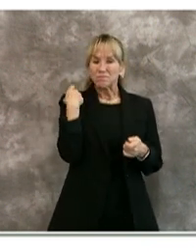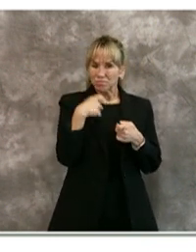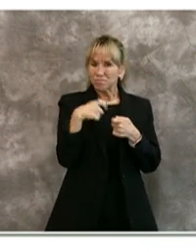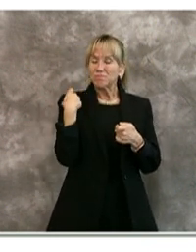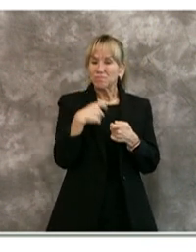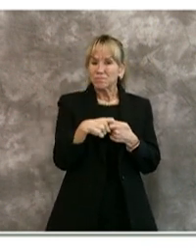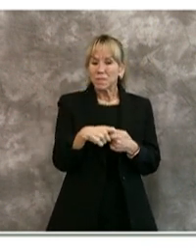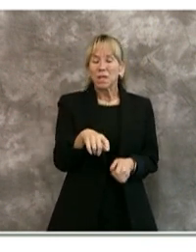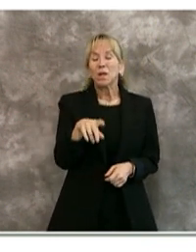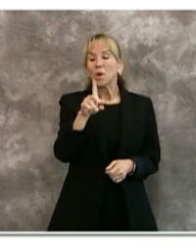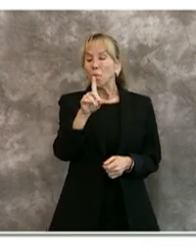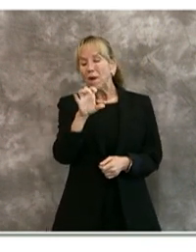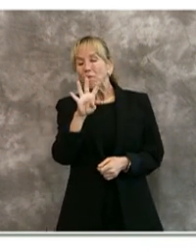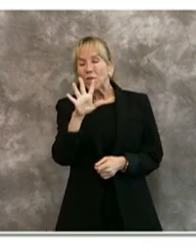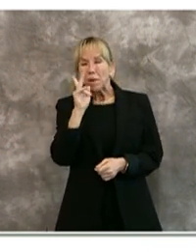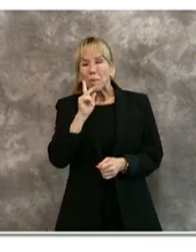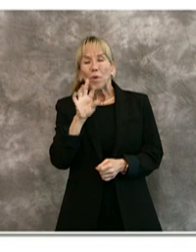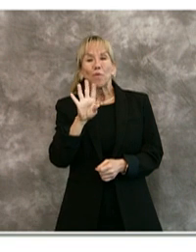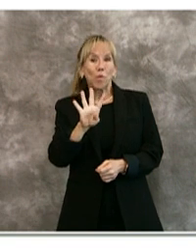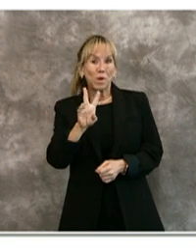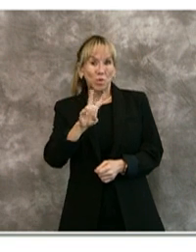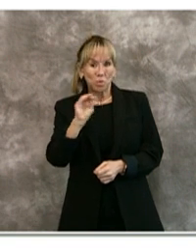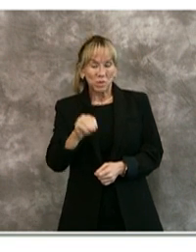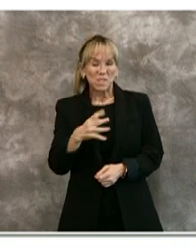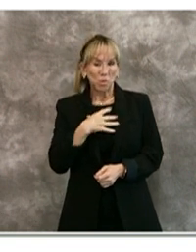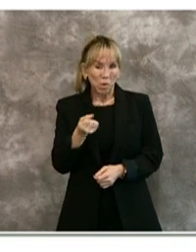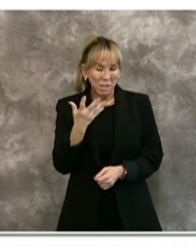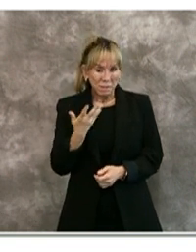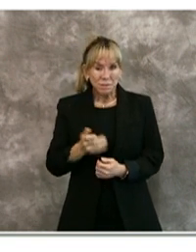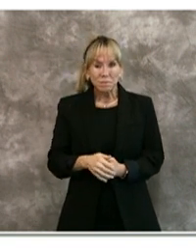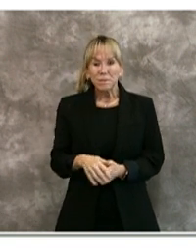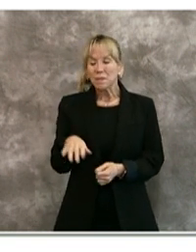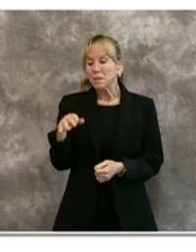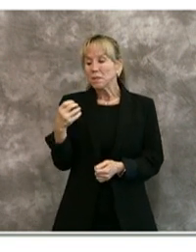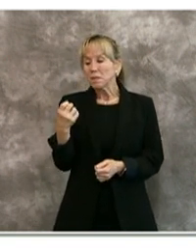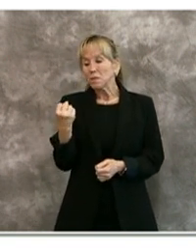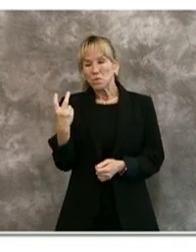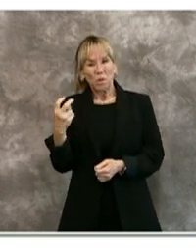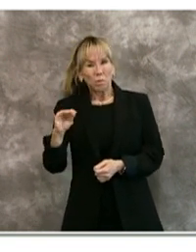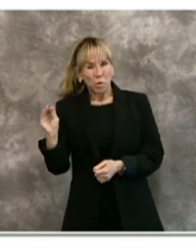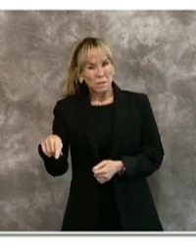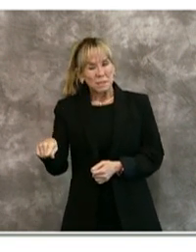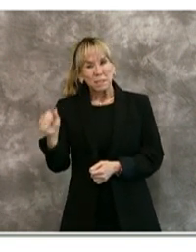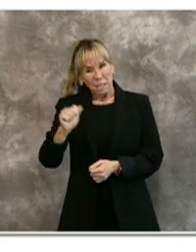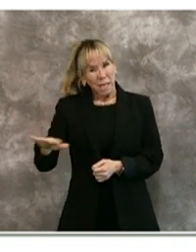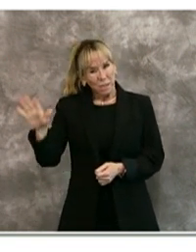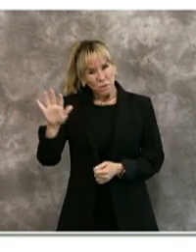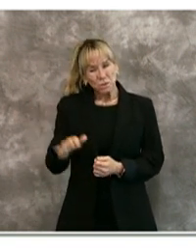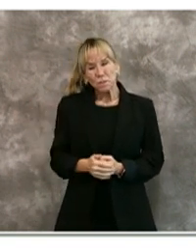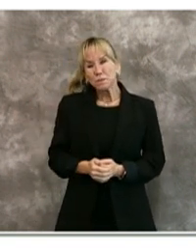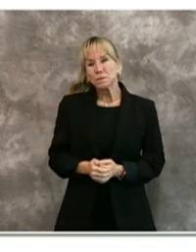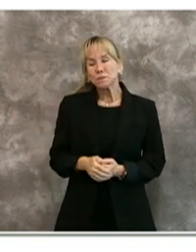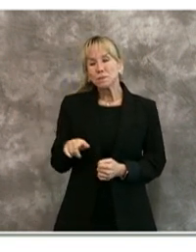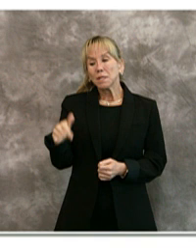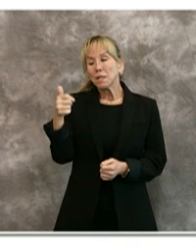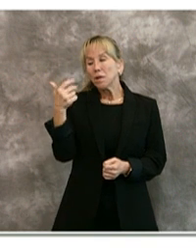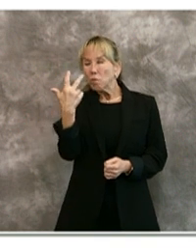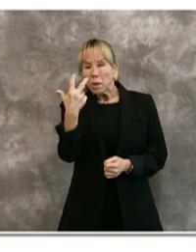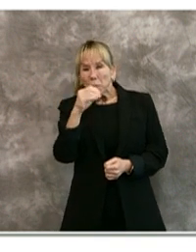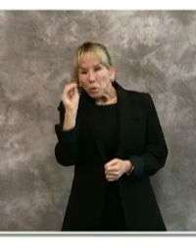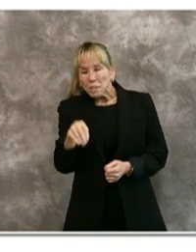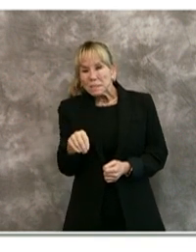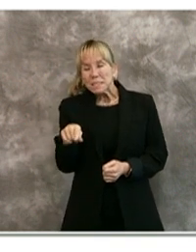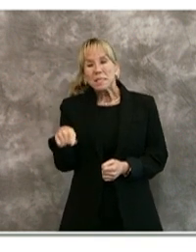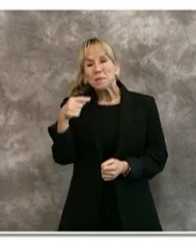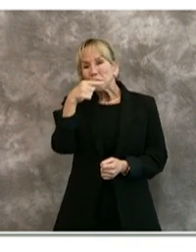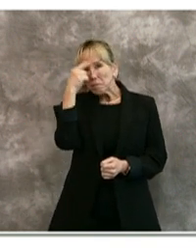Latino, 145 or 42% are white, 41 or 12% are Asian, 10 or 3%